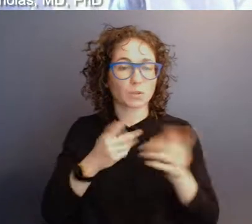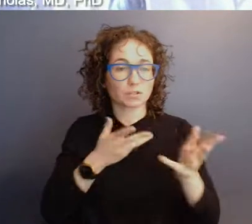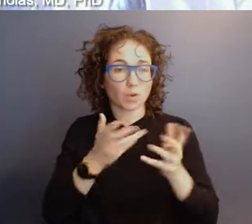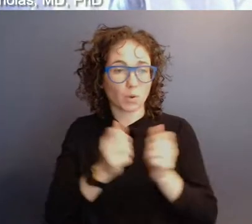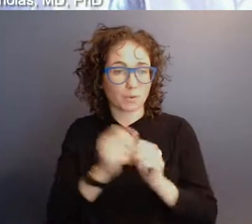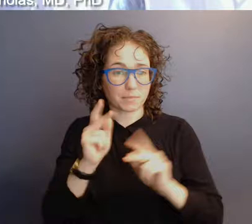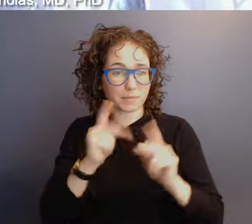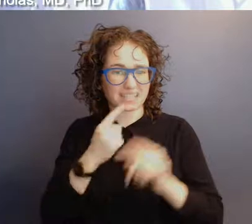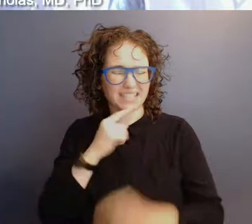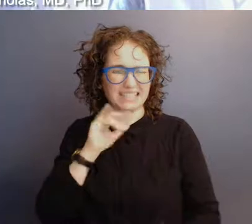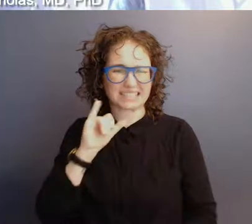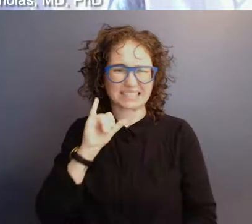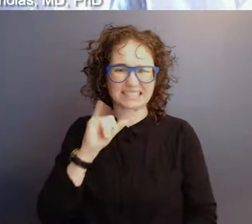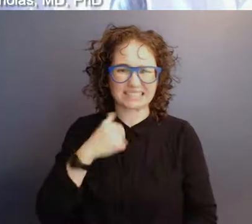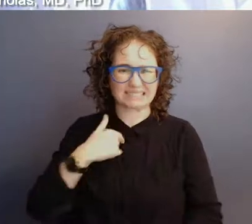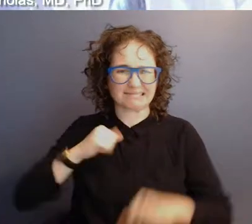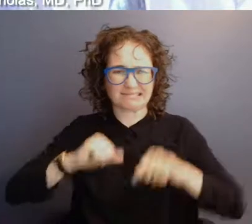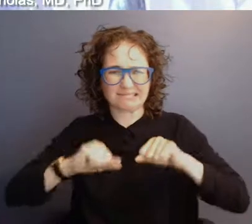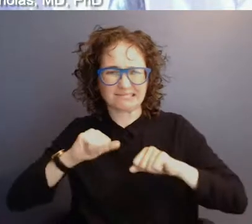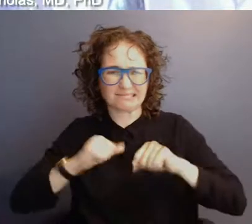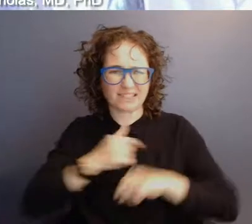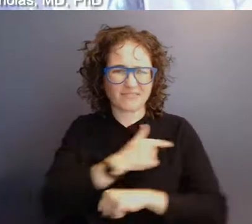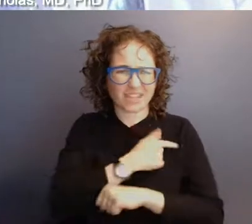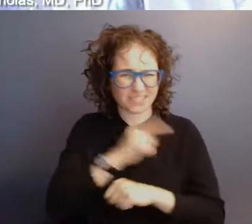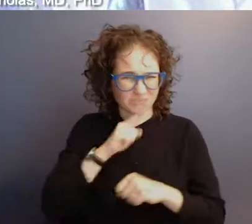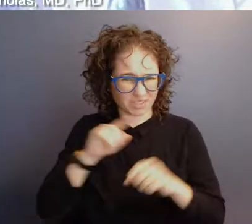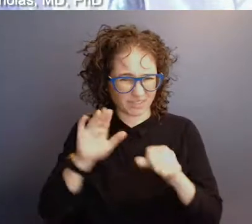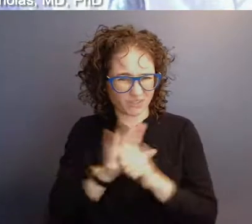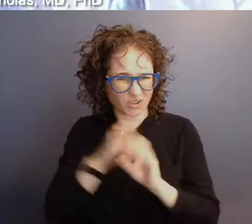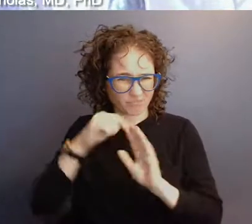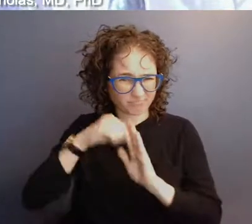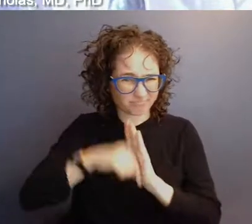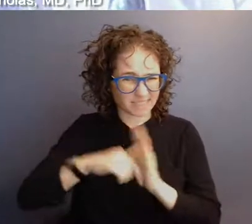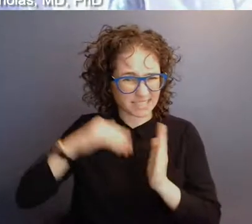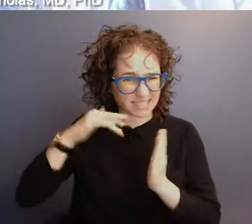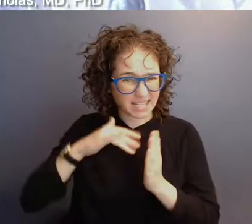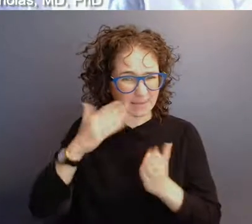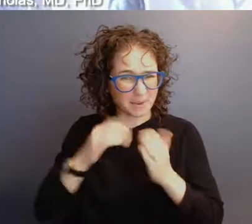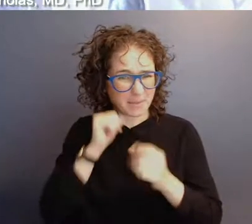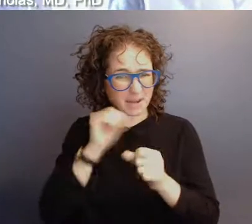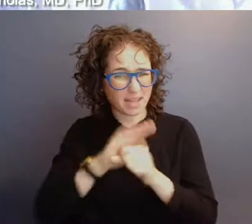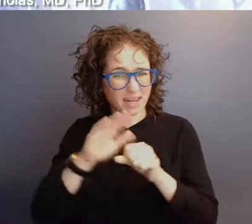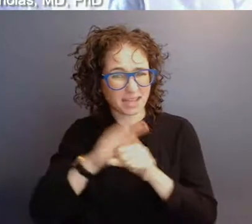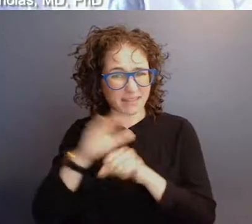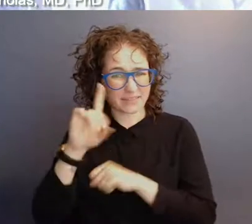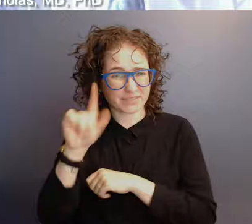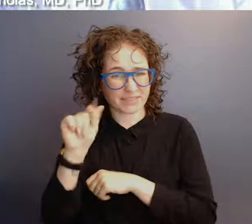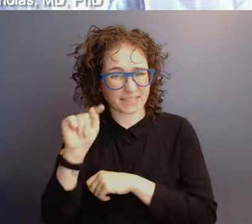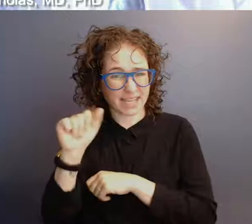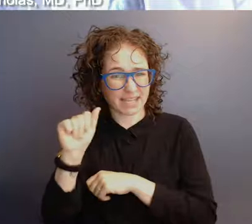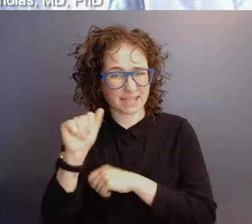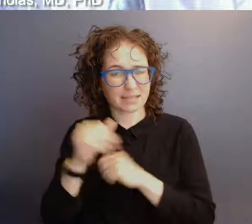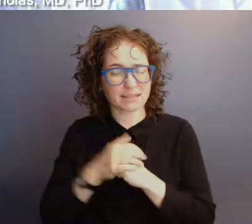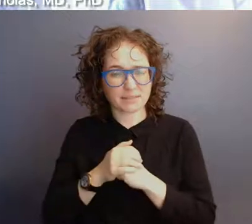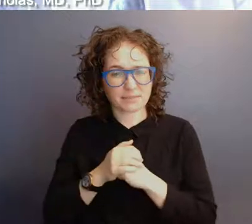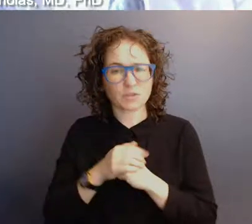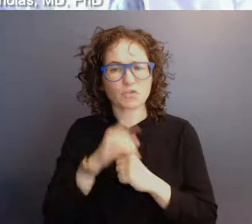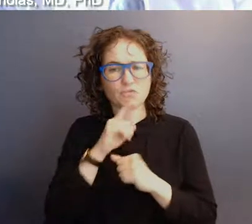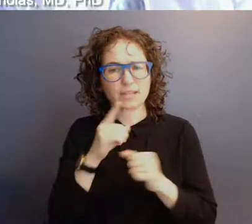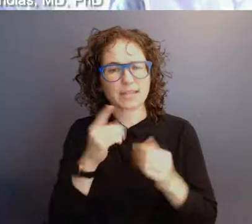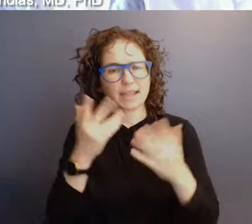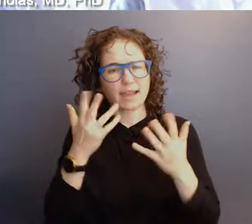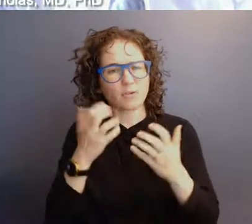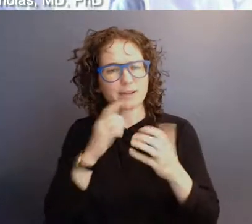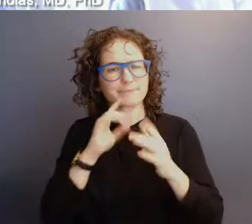quite sure that the vaccine was studied well enough, that maybe there's not enough data. And I would like to speak to that a little bit to start